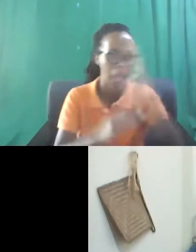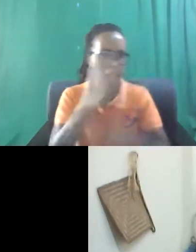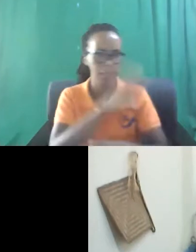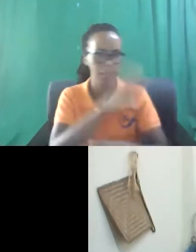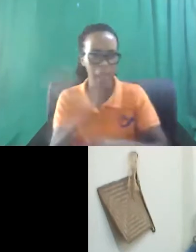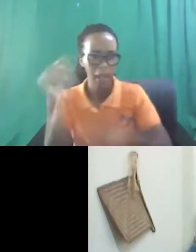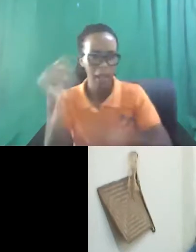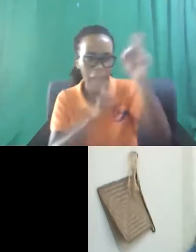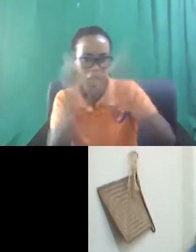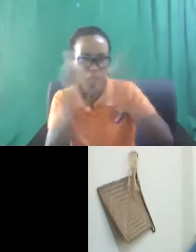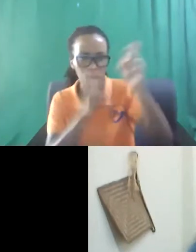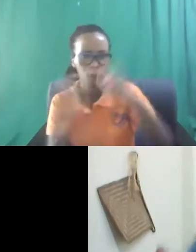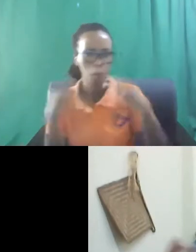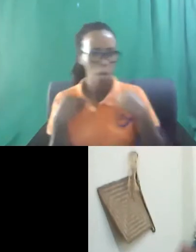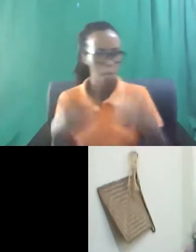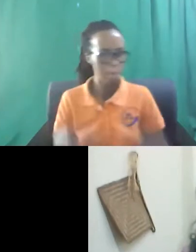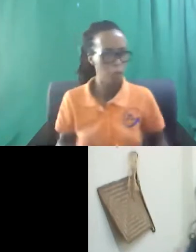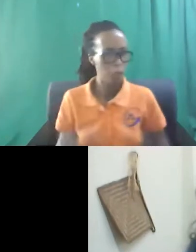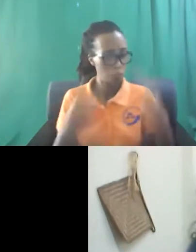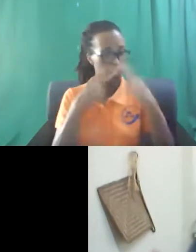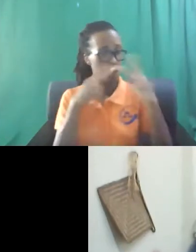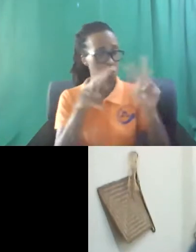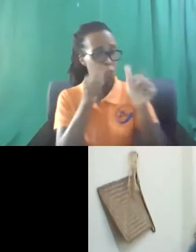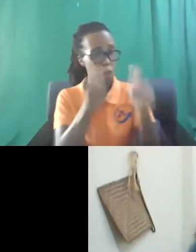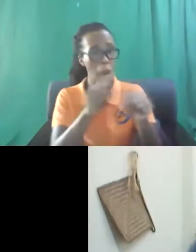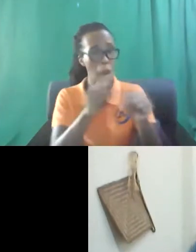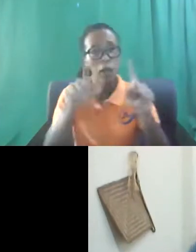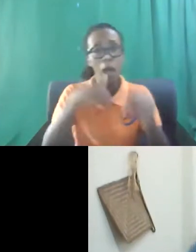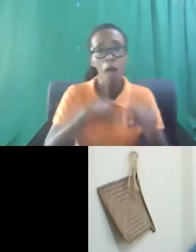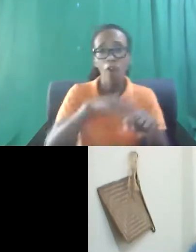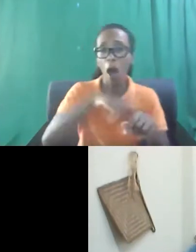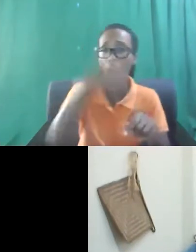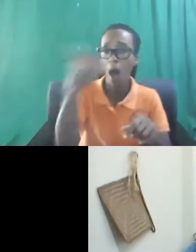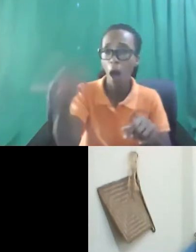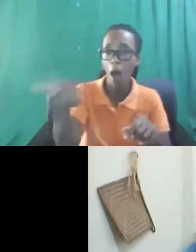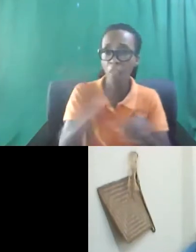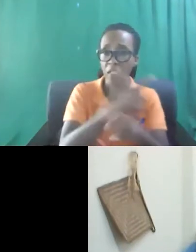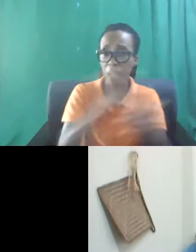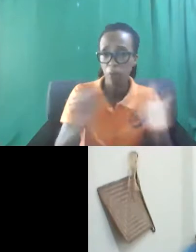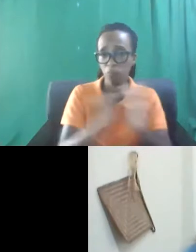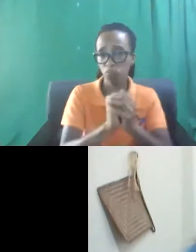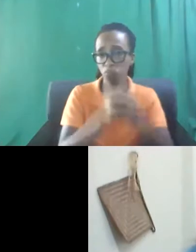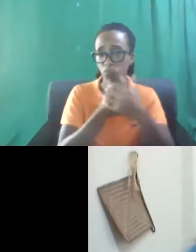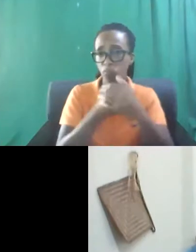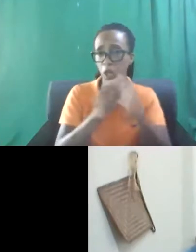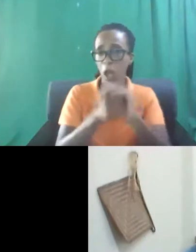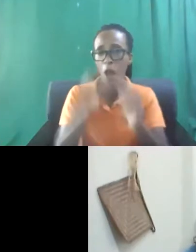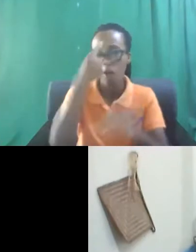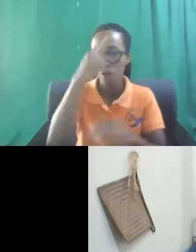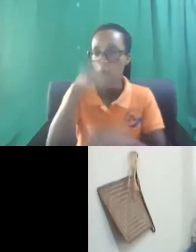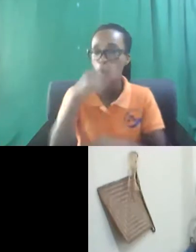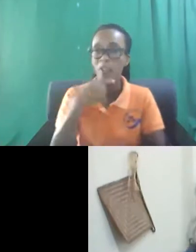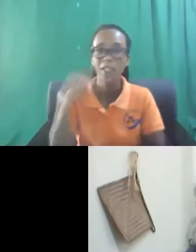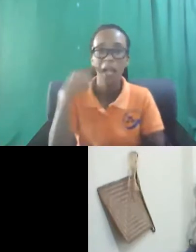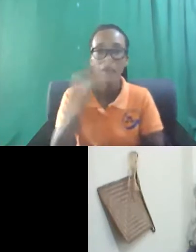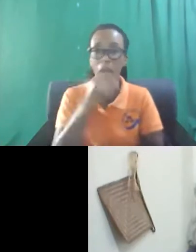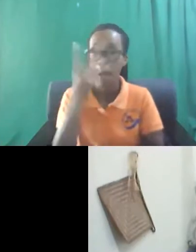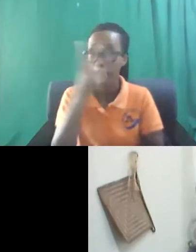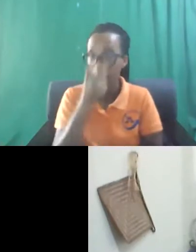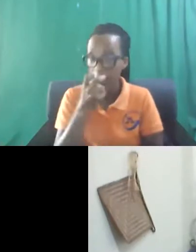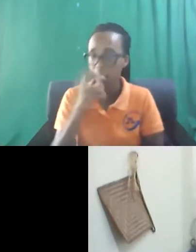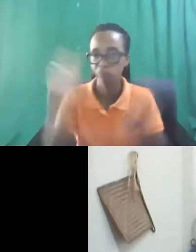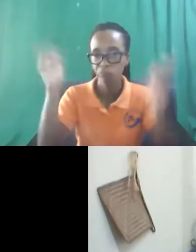perceived visually. But there are languages that are used by people who are deaf and blind. And we call those tactile sign